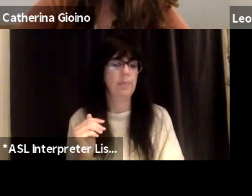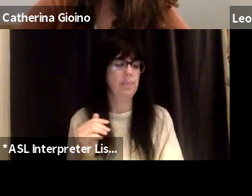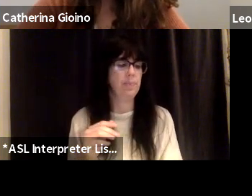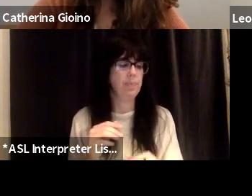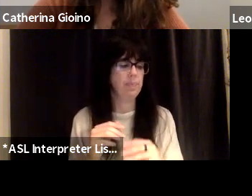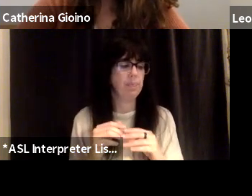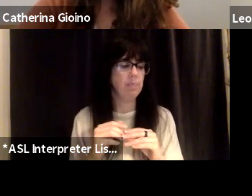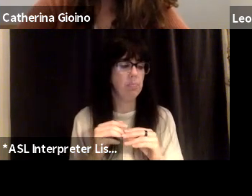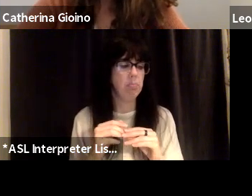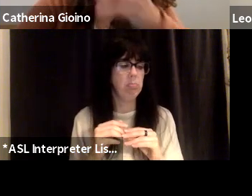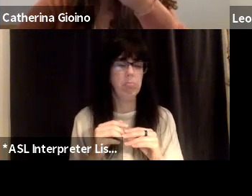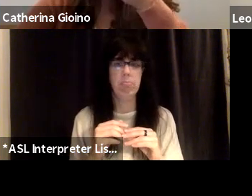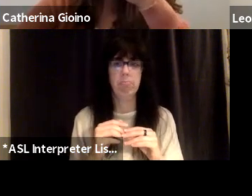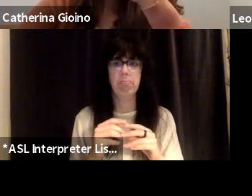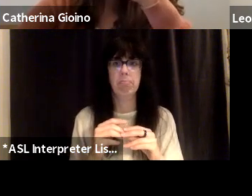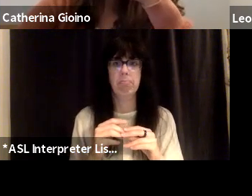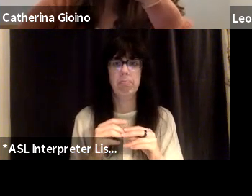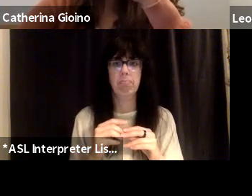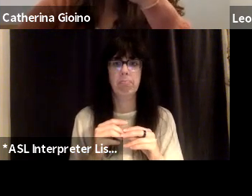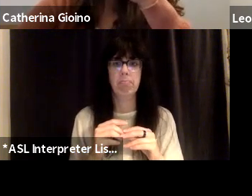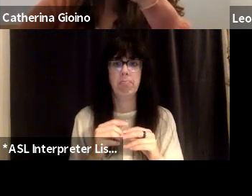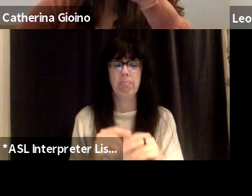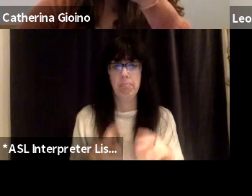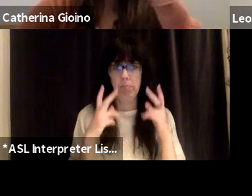Let's look in our communities. We haven't been this